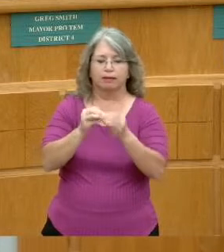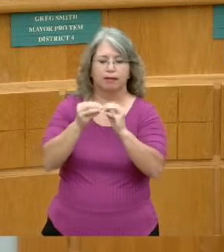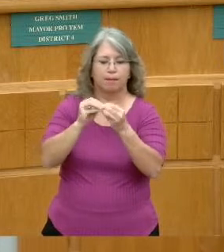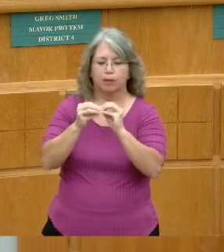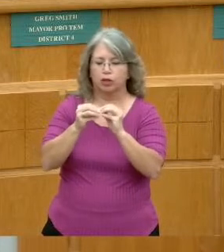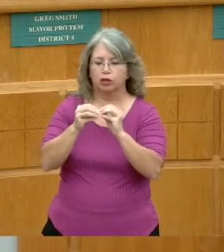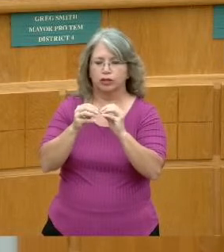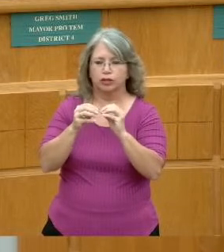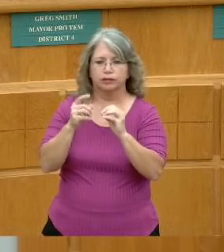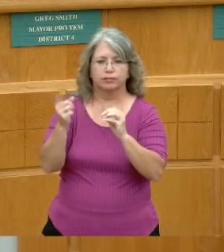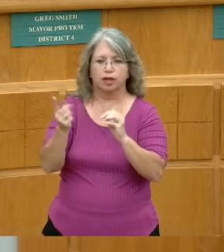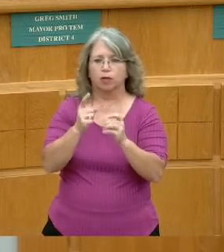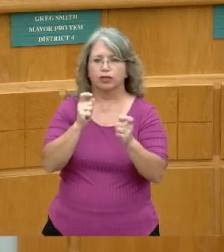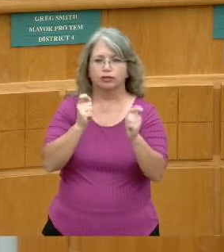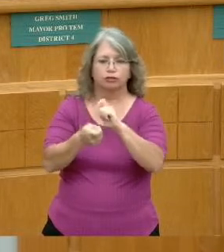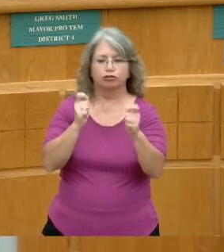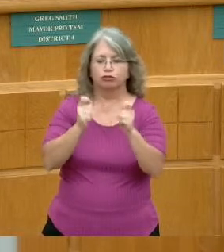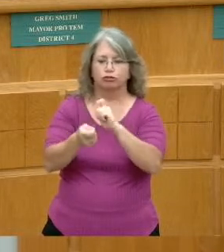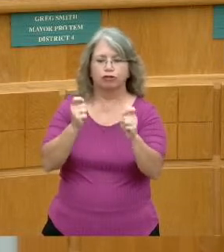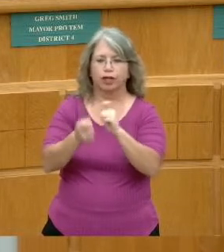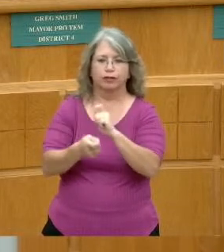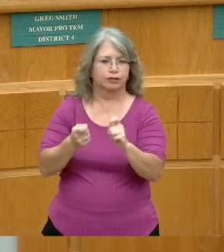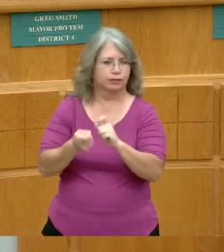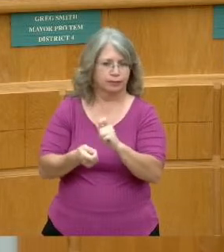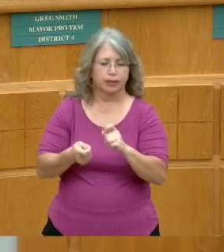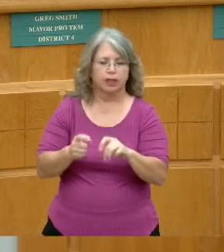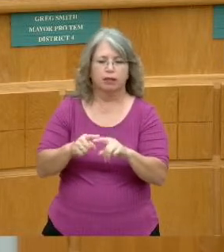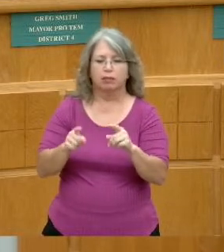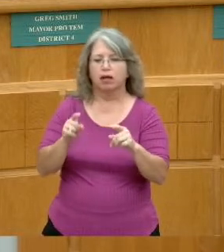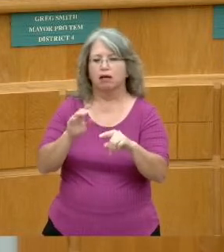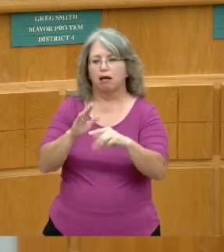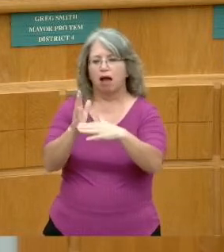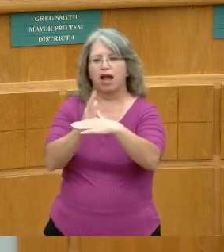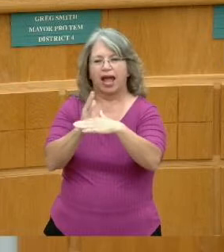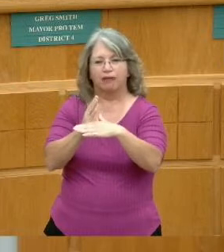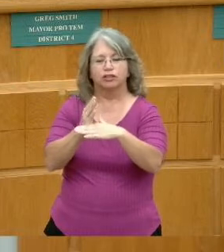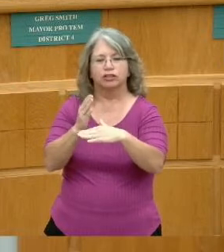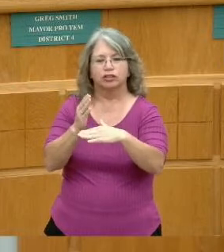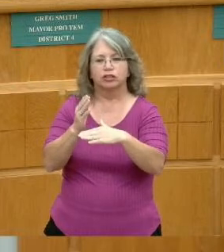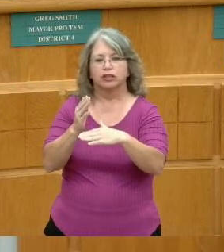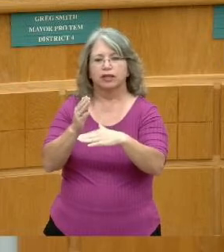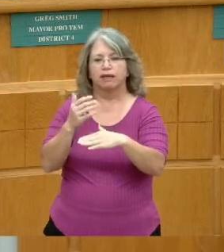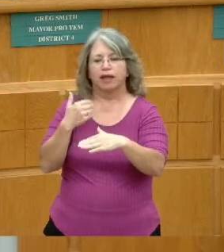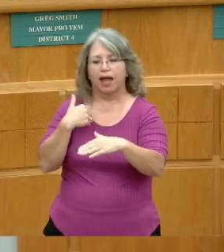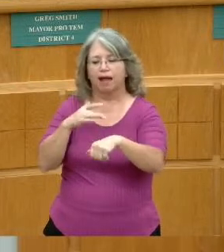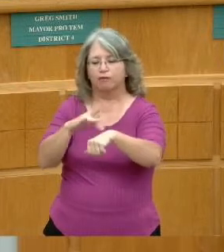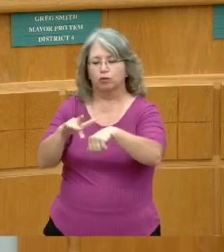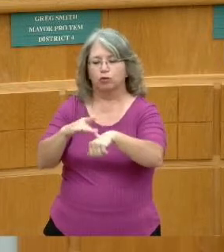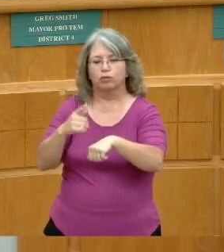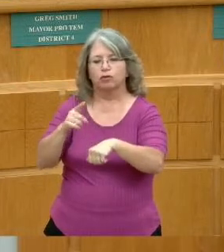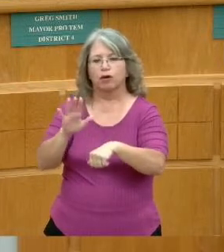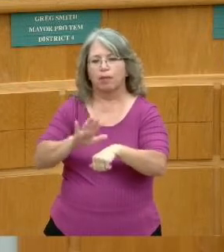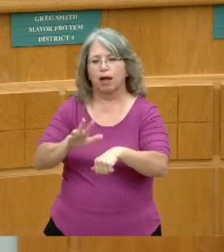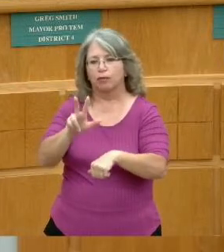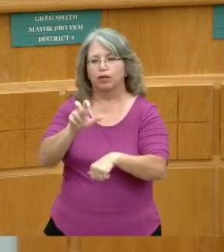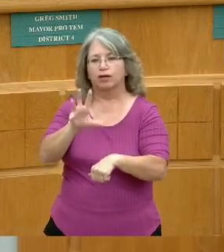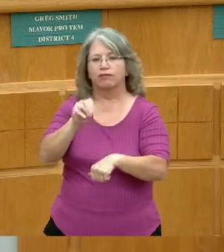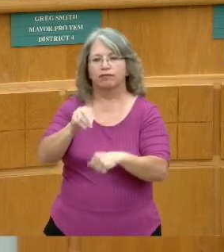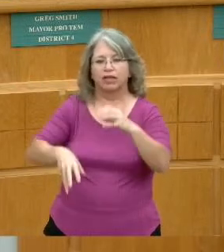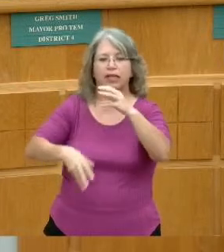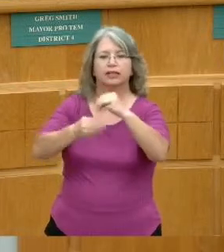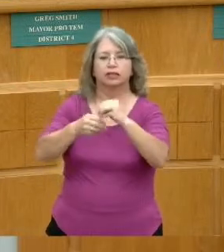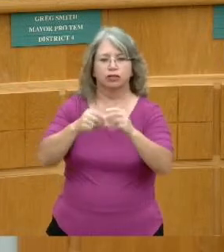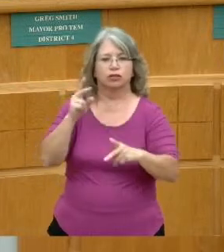of people that they have in there. But on average, there's about room for 350 additional people due to COVID-19. So